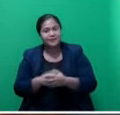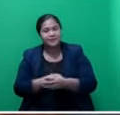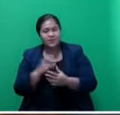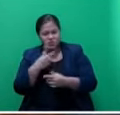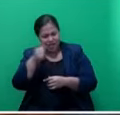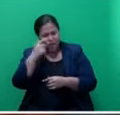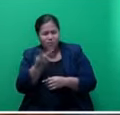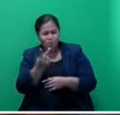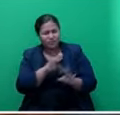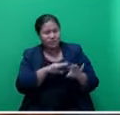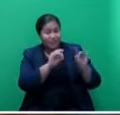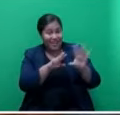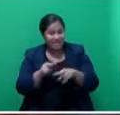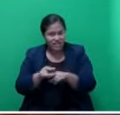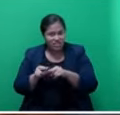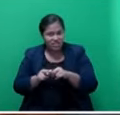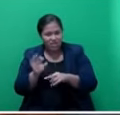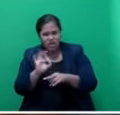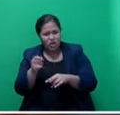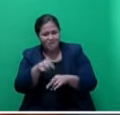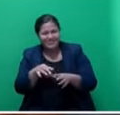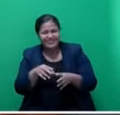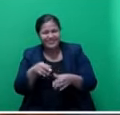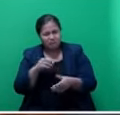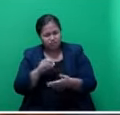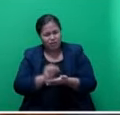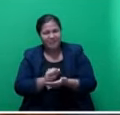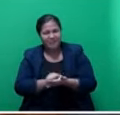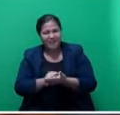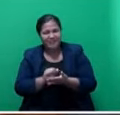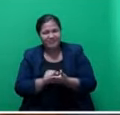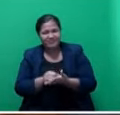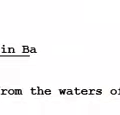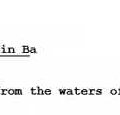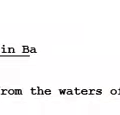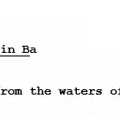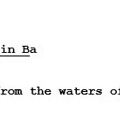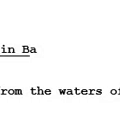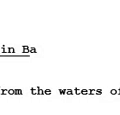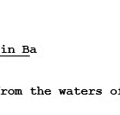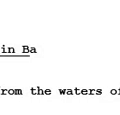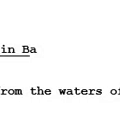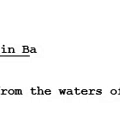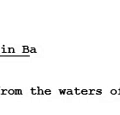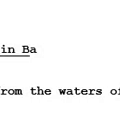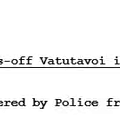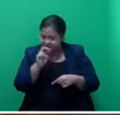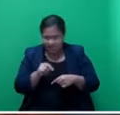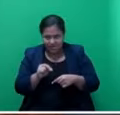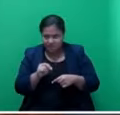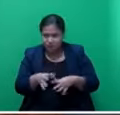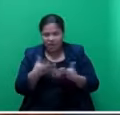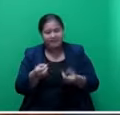and Fiji do not define this phrase, child pornography, in our criminal laws. We need to define this term,